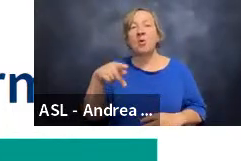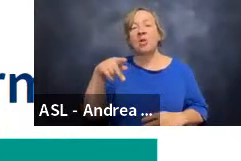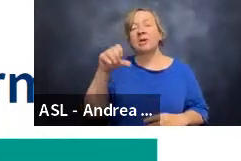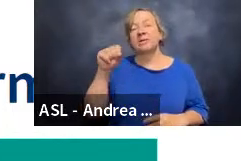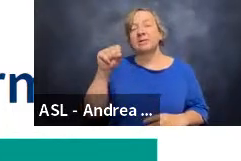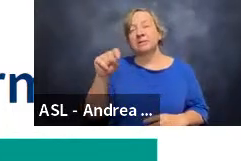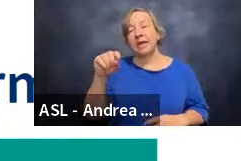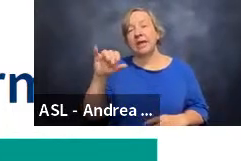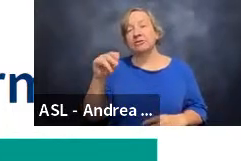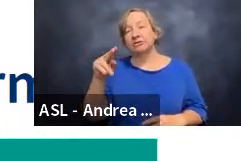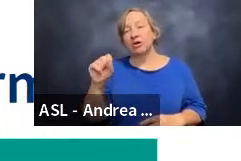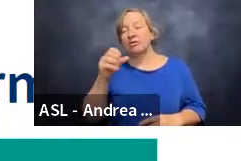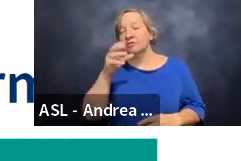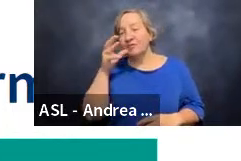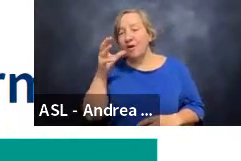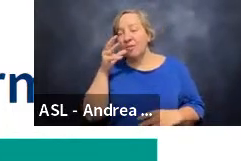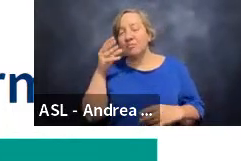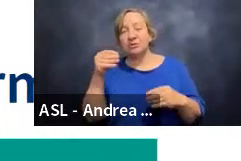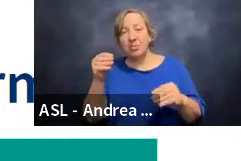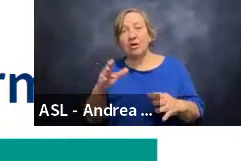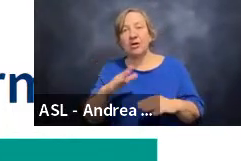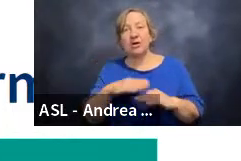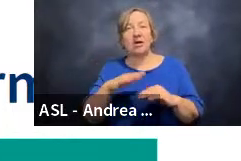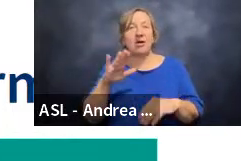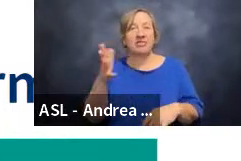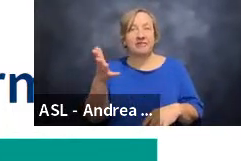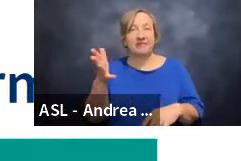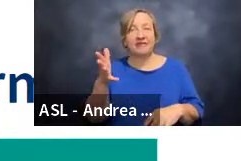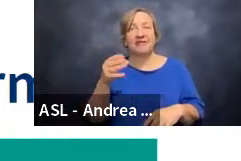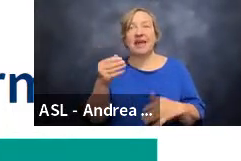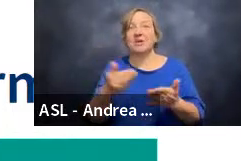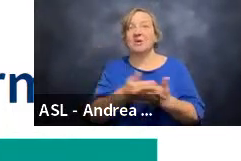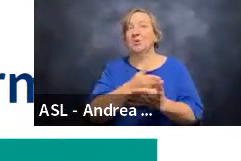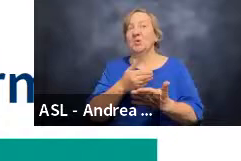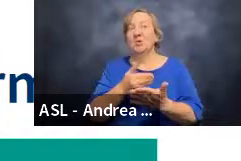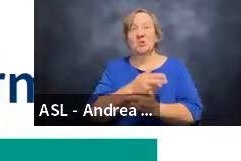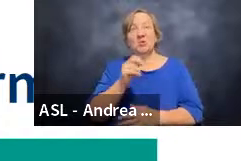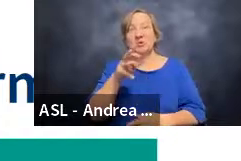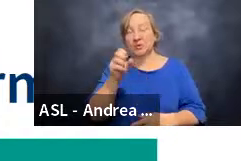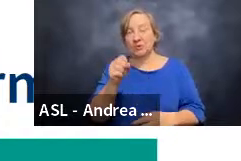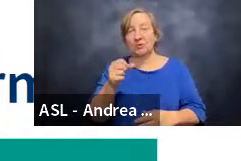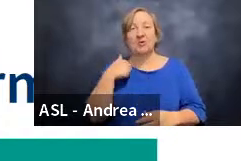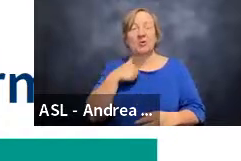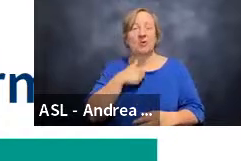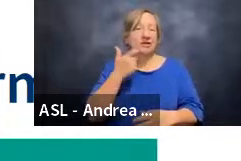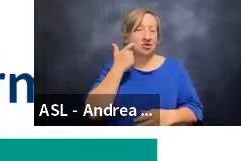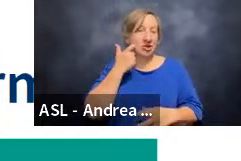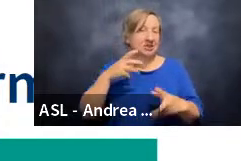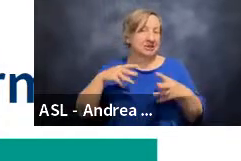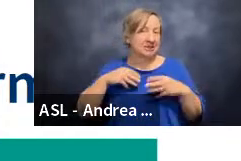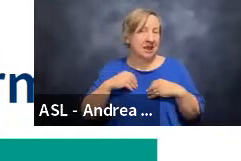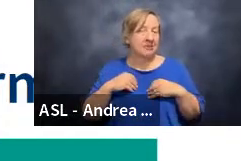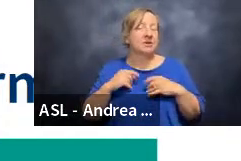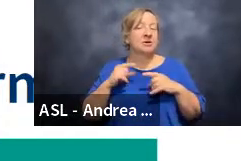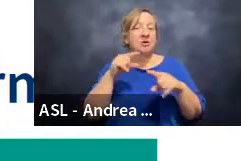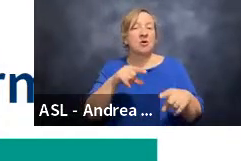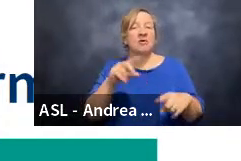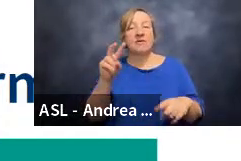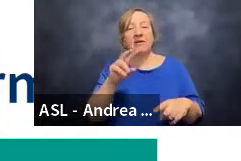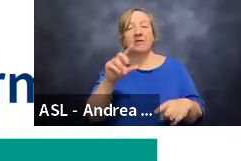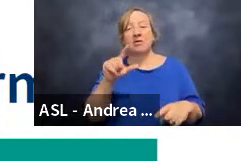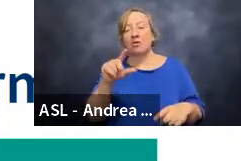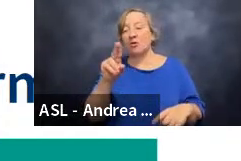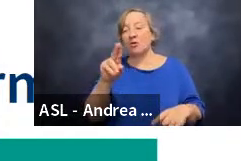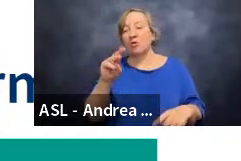up on the 5th. And then this is brand new news. We just got accepted to the Vancouver's